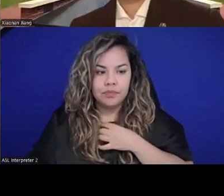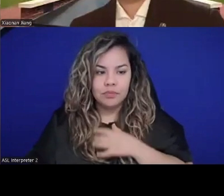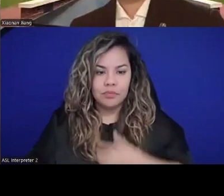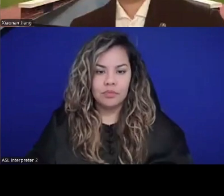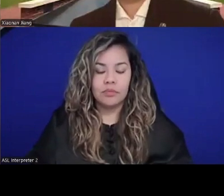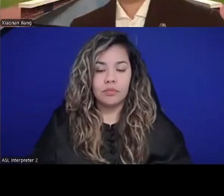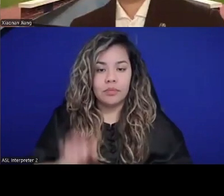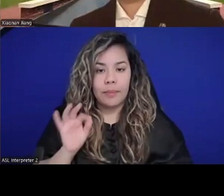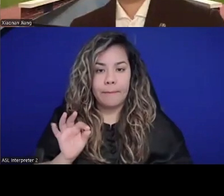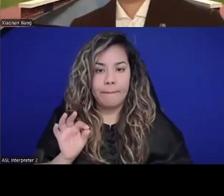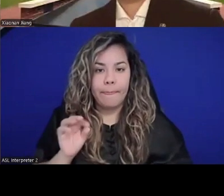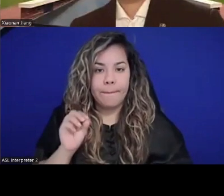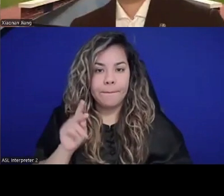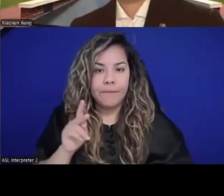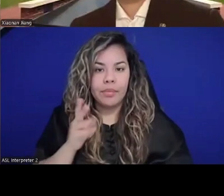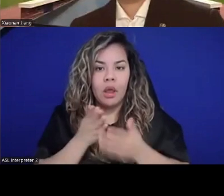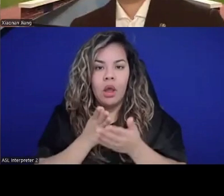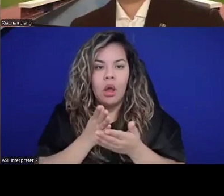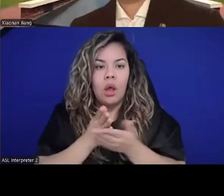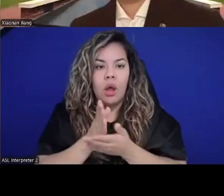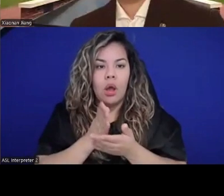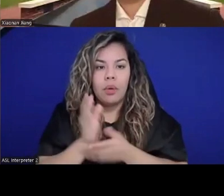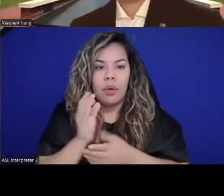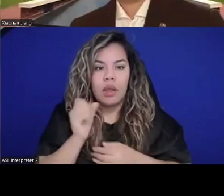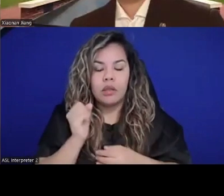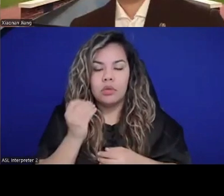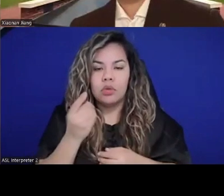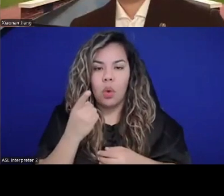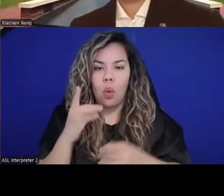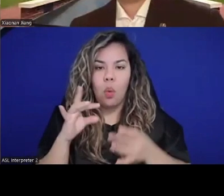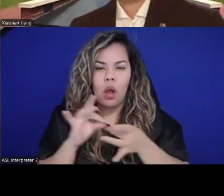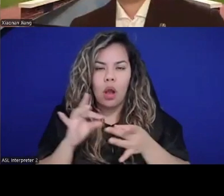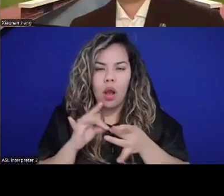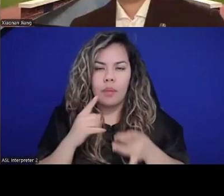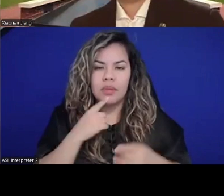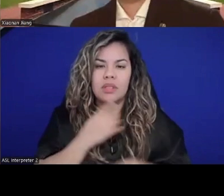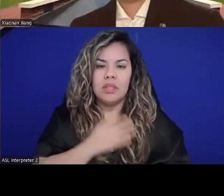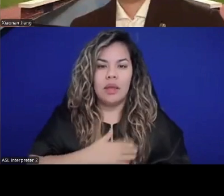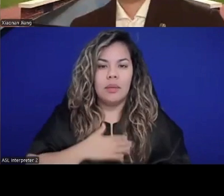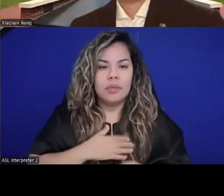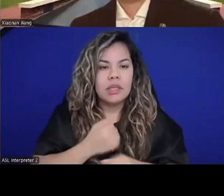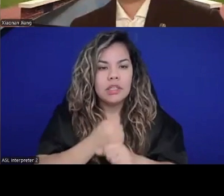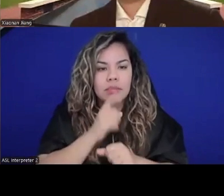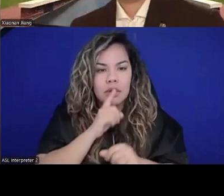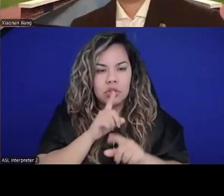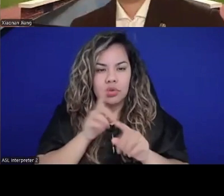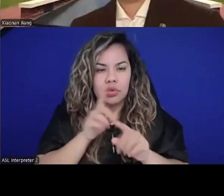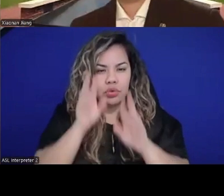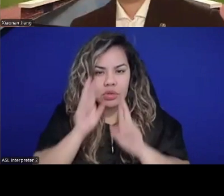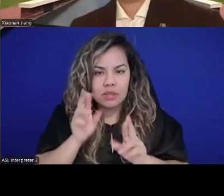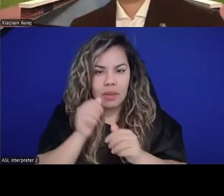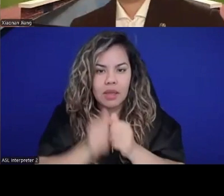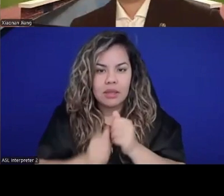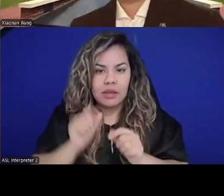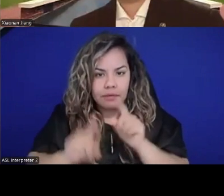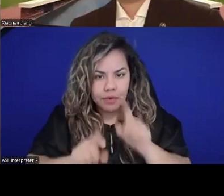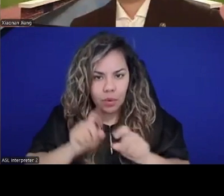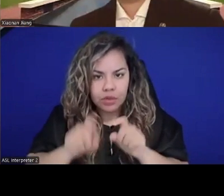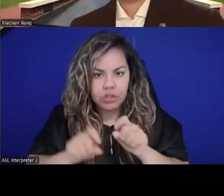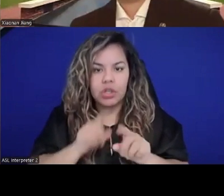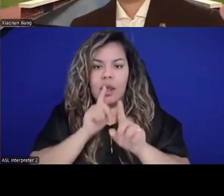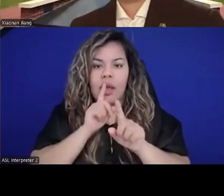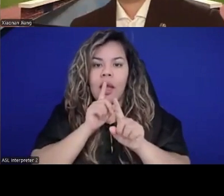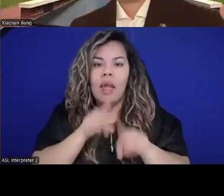All right, so one comment is that please be sure to respect every question, answer every question, and organize a